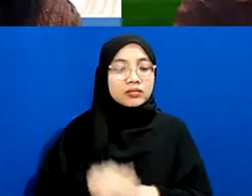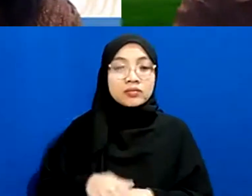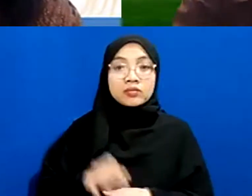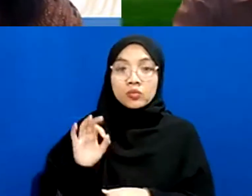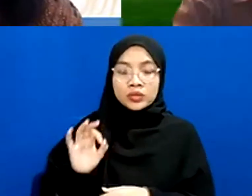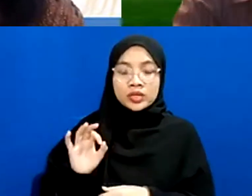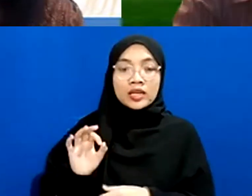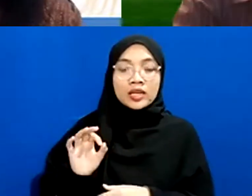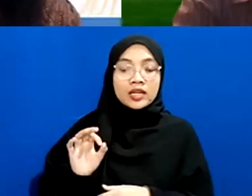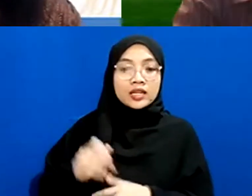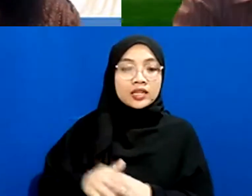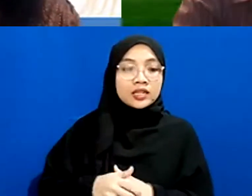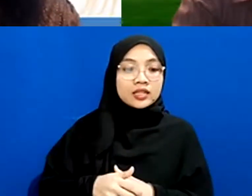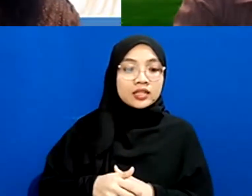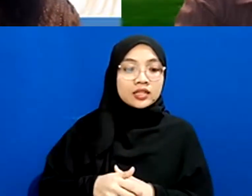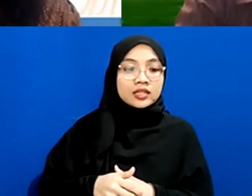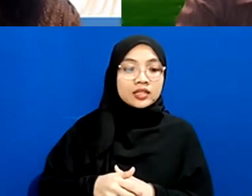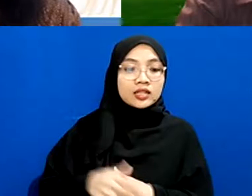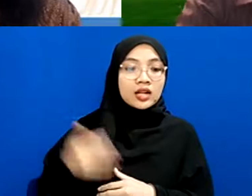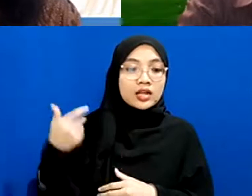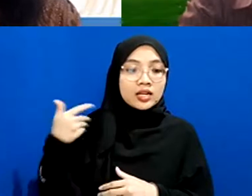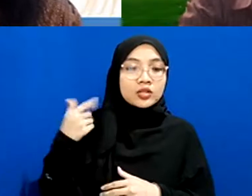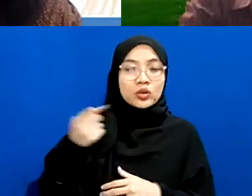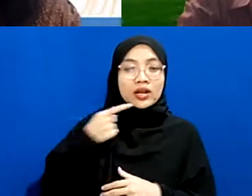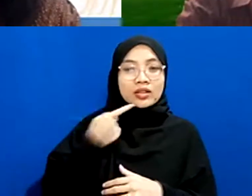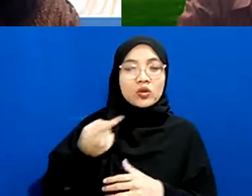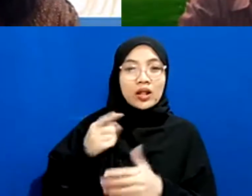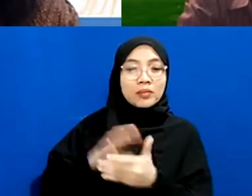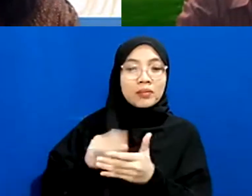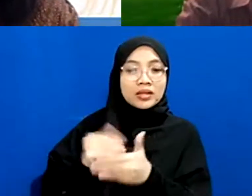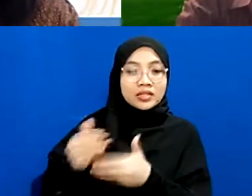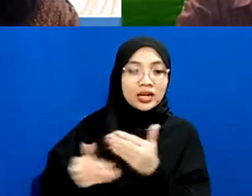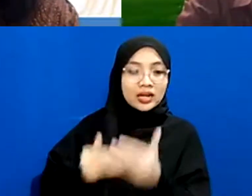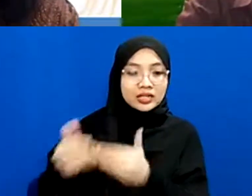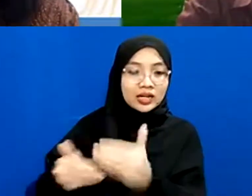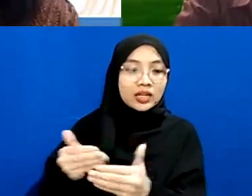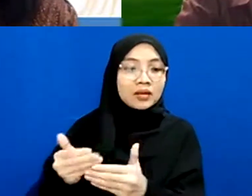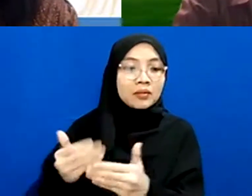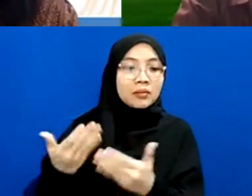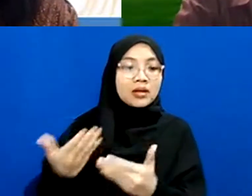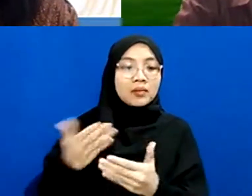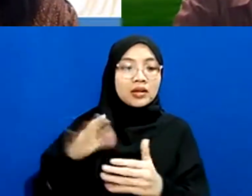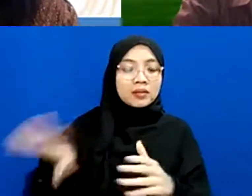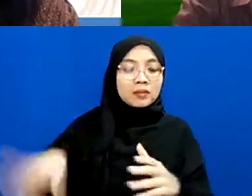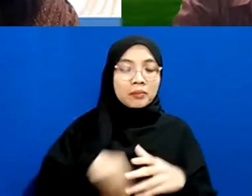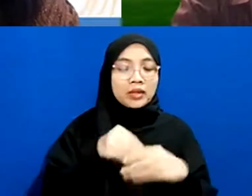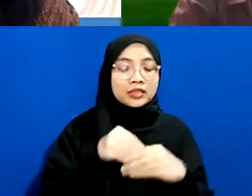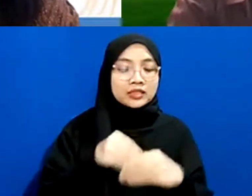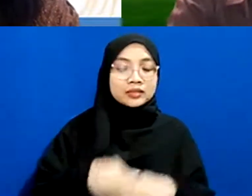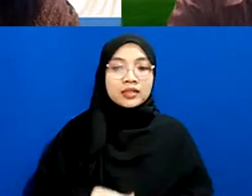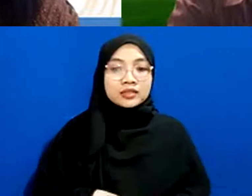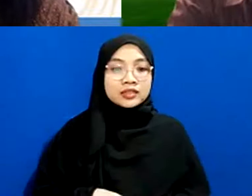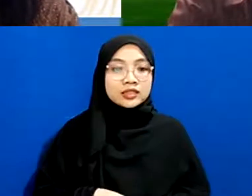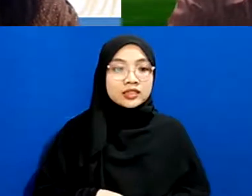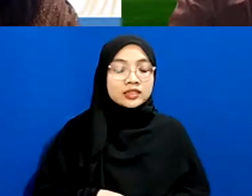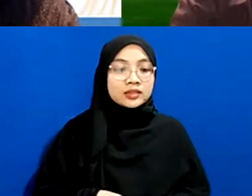about learning? Is it about participation and learning? Yeah. Okay. Actually,